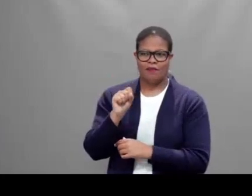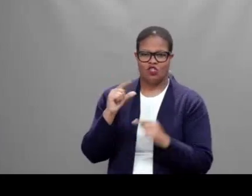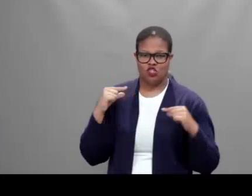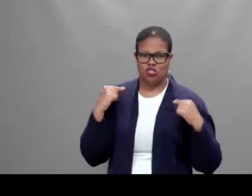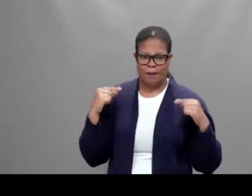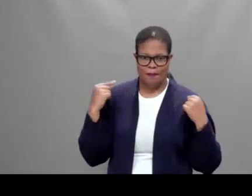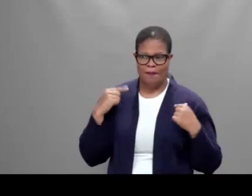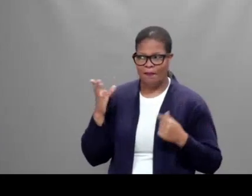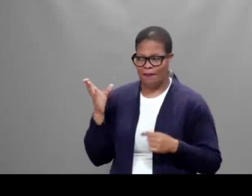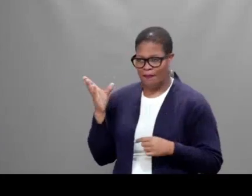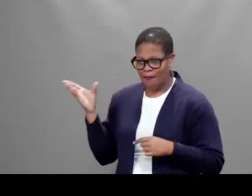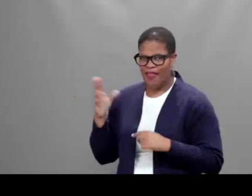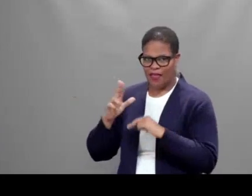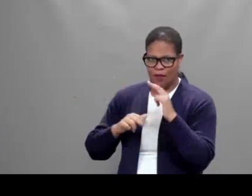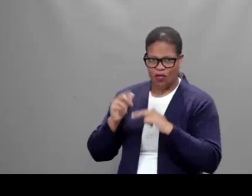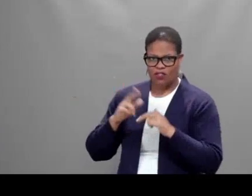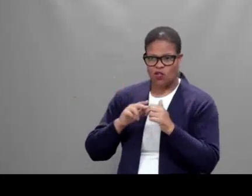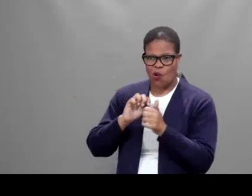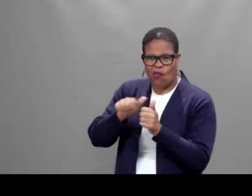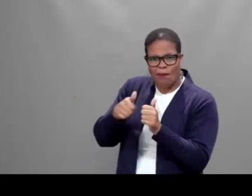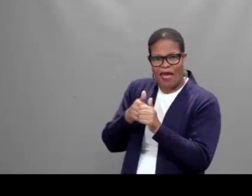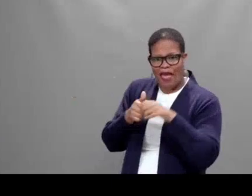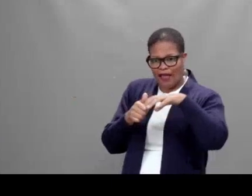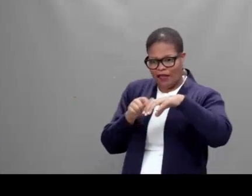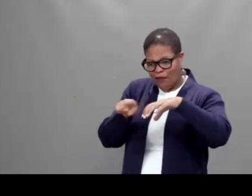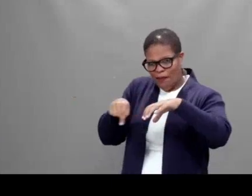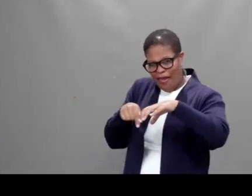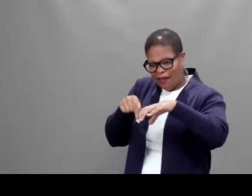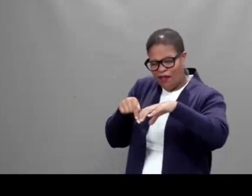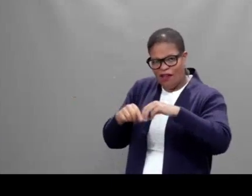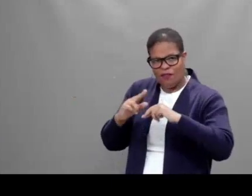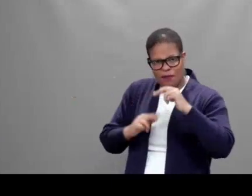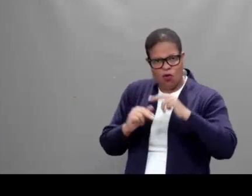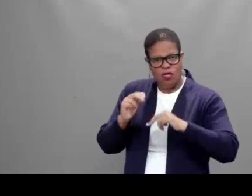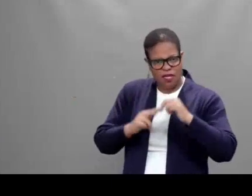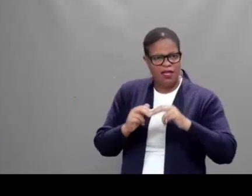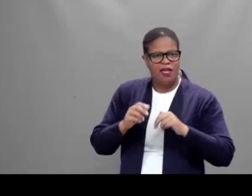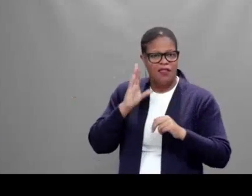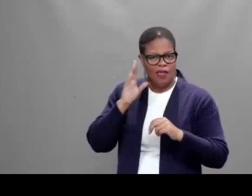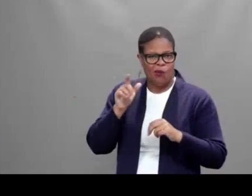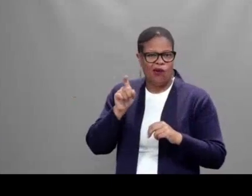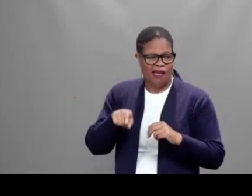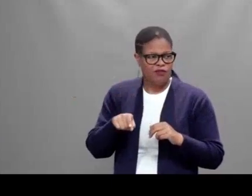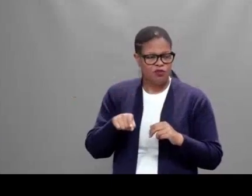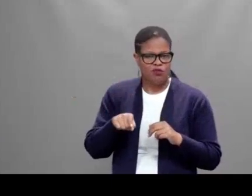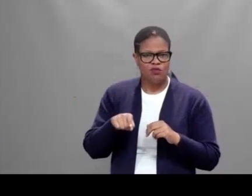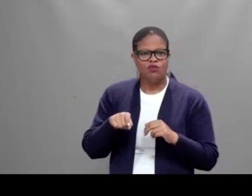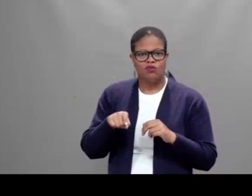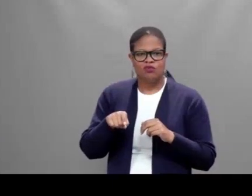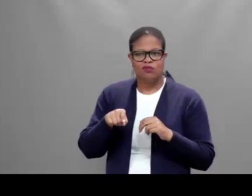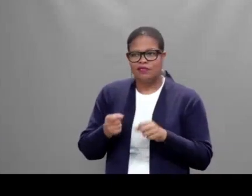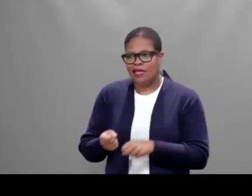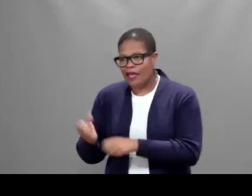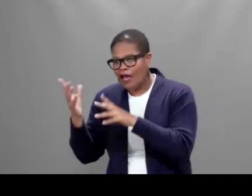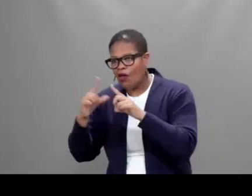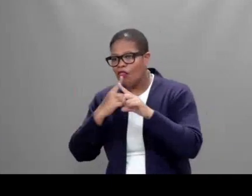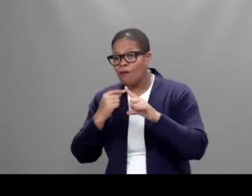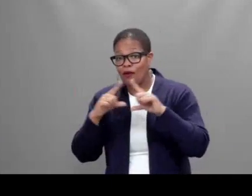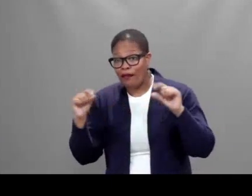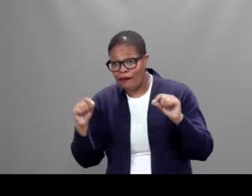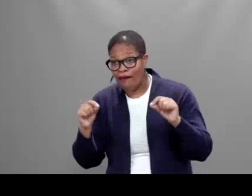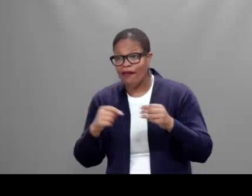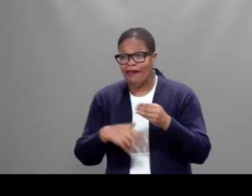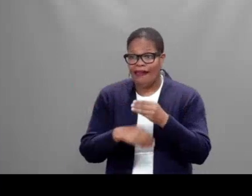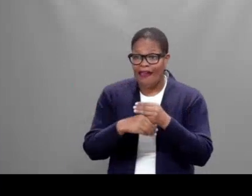and McAdams building. So on the back side of the building, they're going to have to take out the brick and put